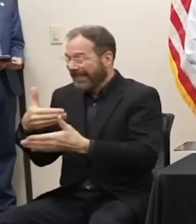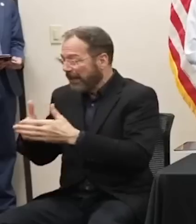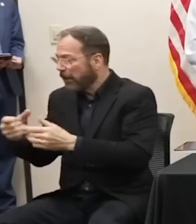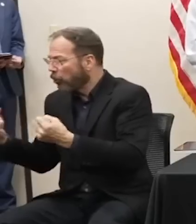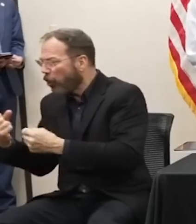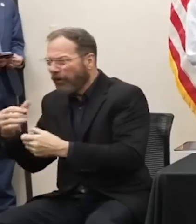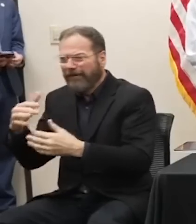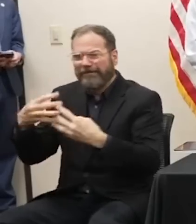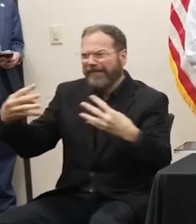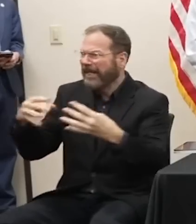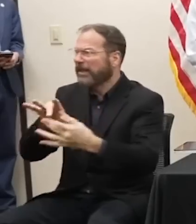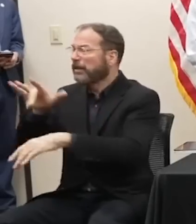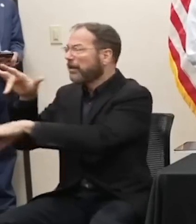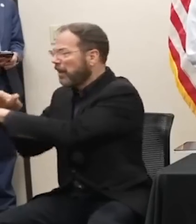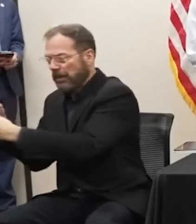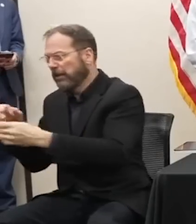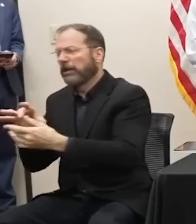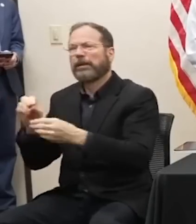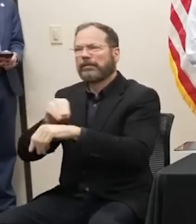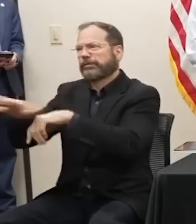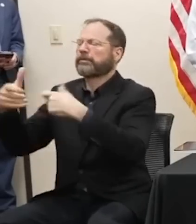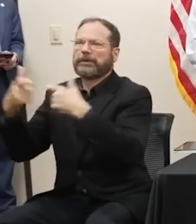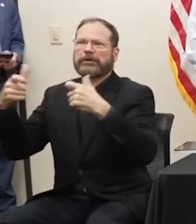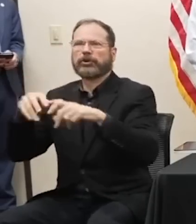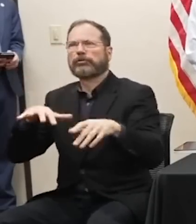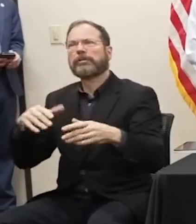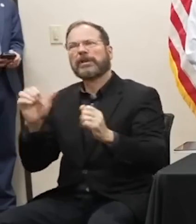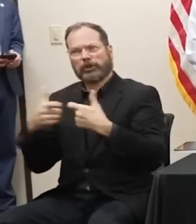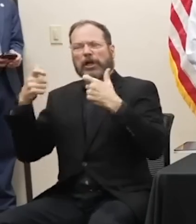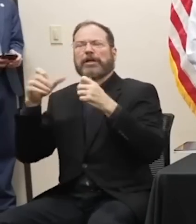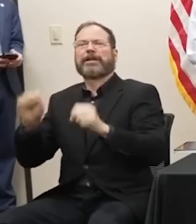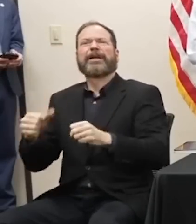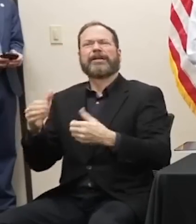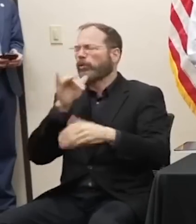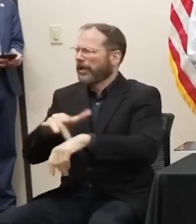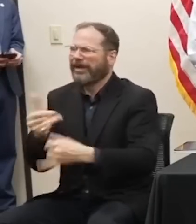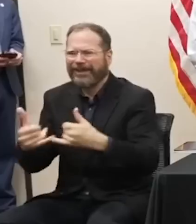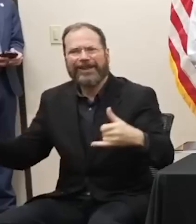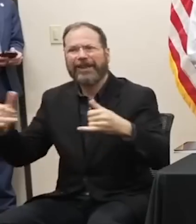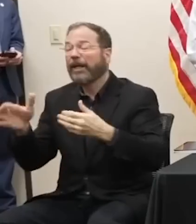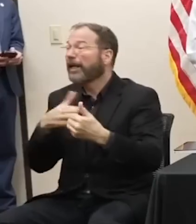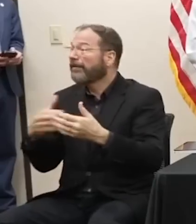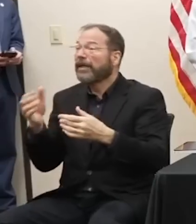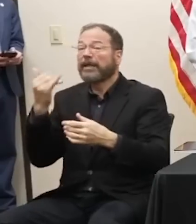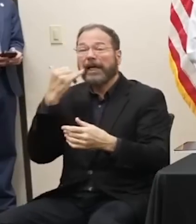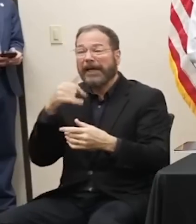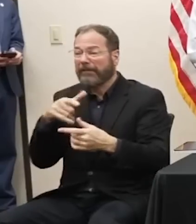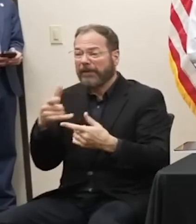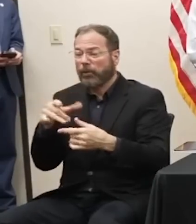please, please, please, under no circumstances approach a down power line, even if someone is connected to it or in